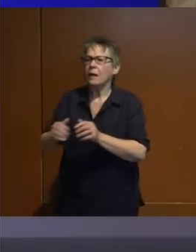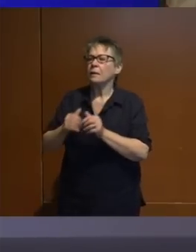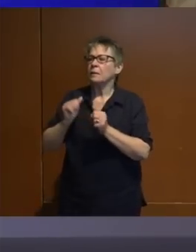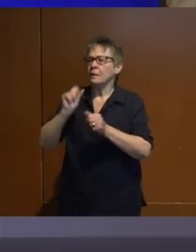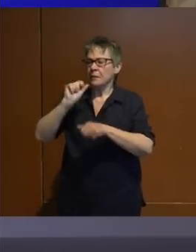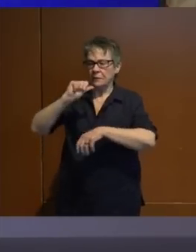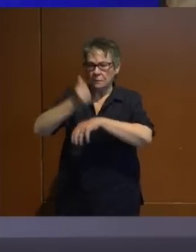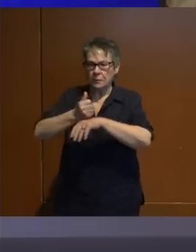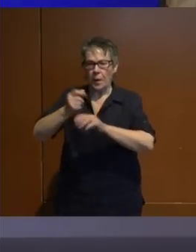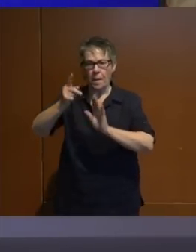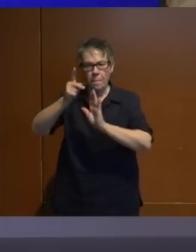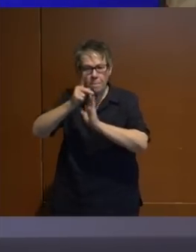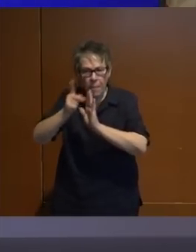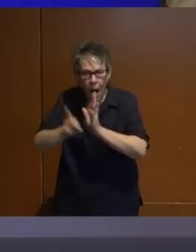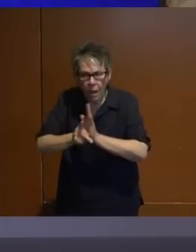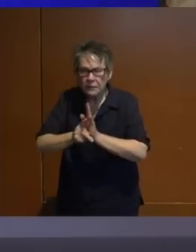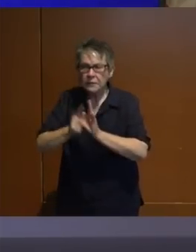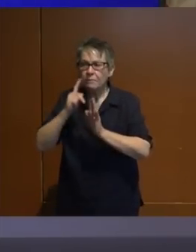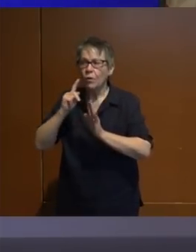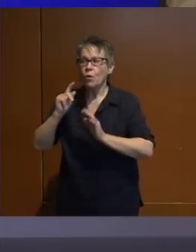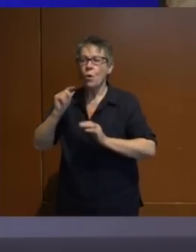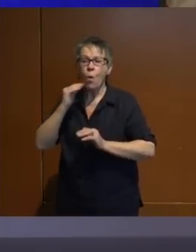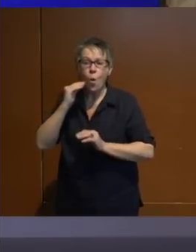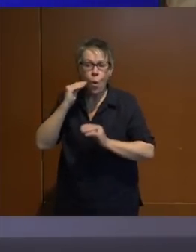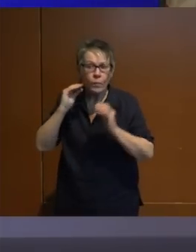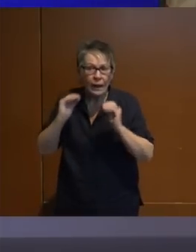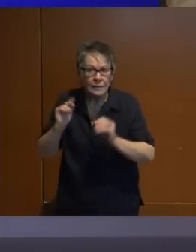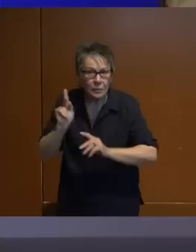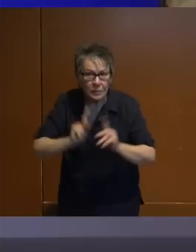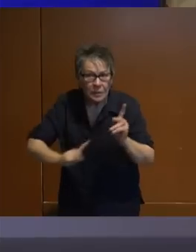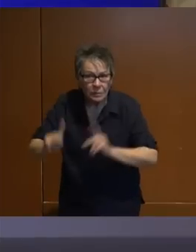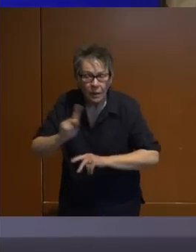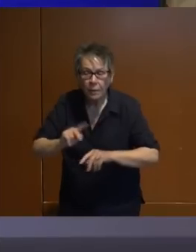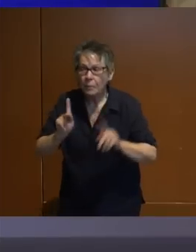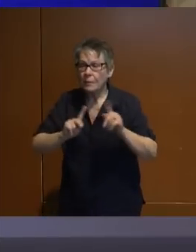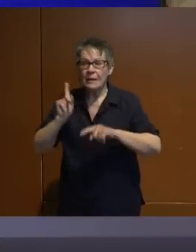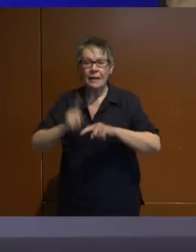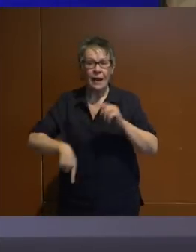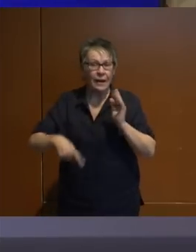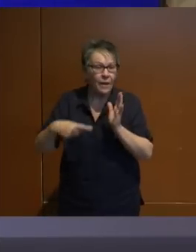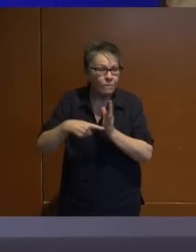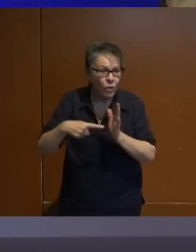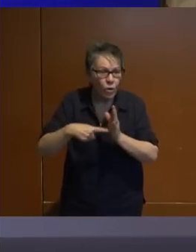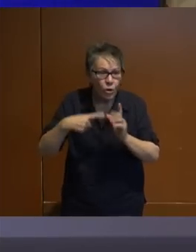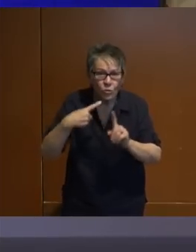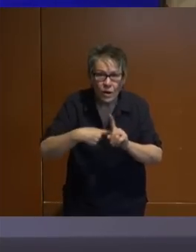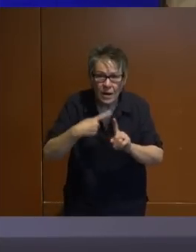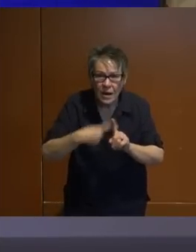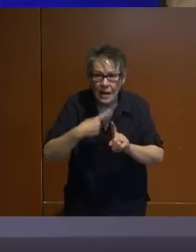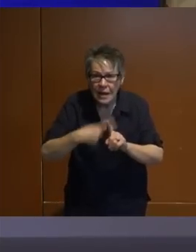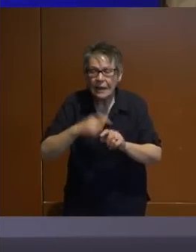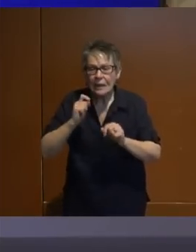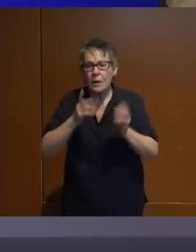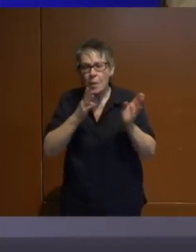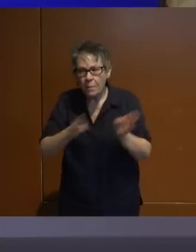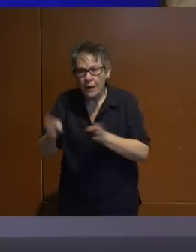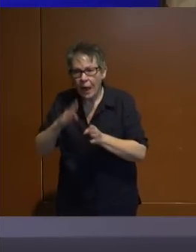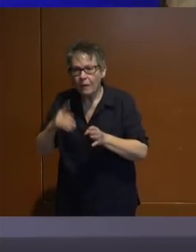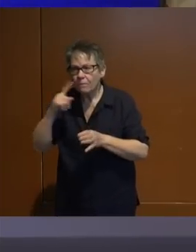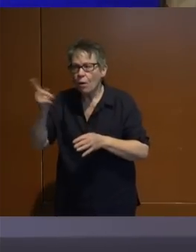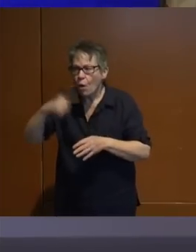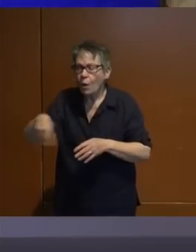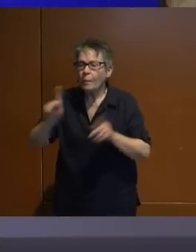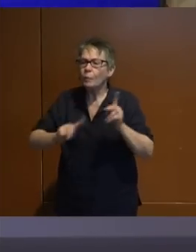homeless or near homeless, or folks who can't make their rental payment. And I think you've seen in a lot of the policies that we've put in